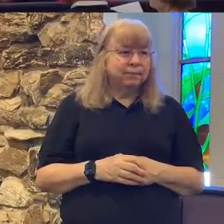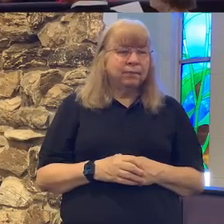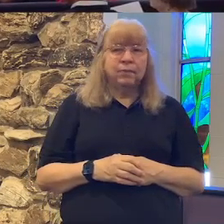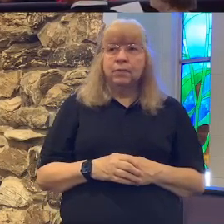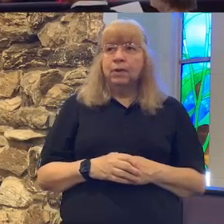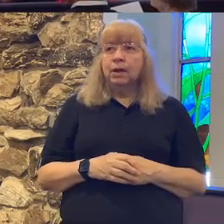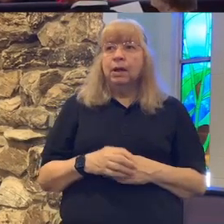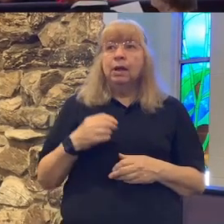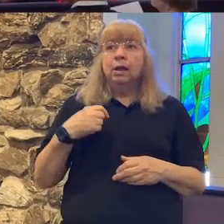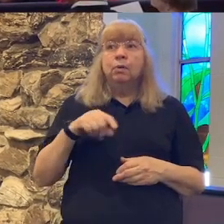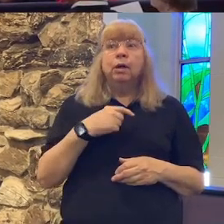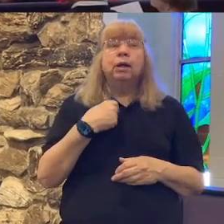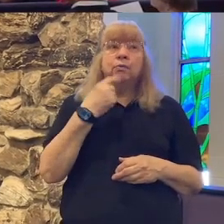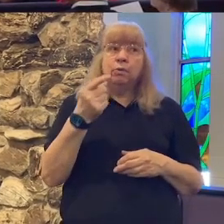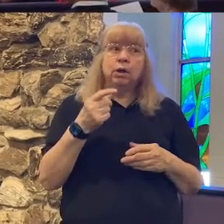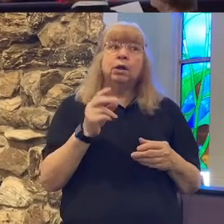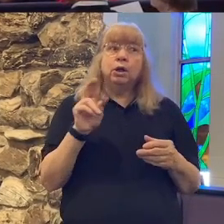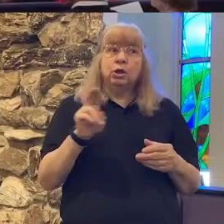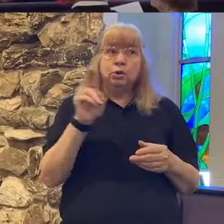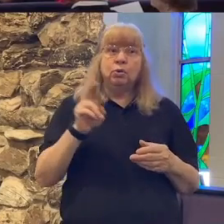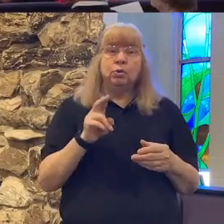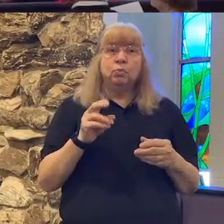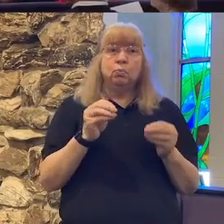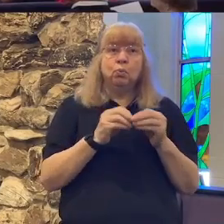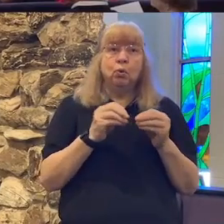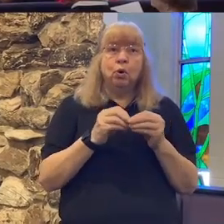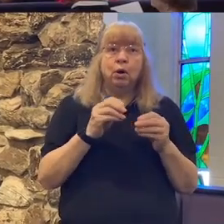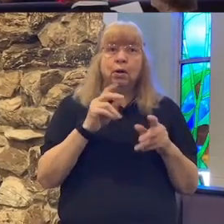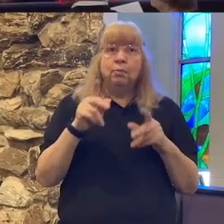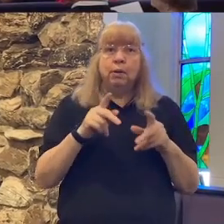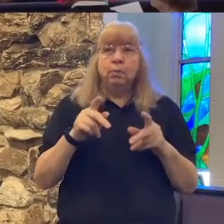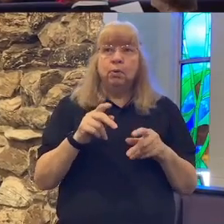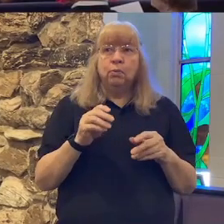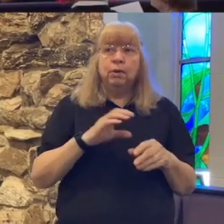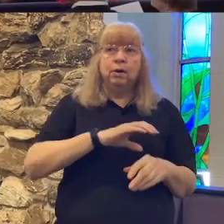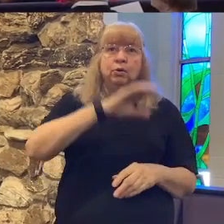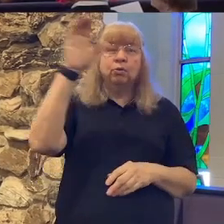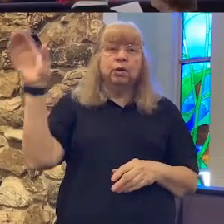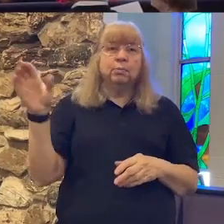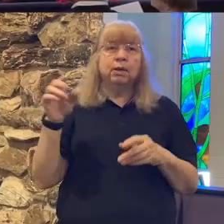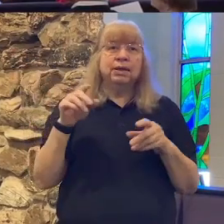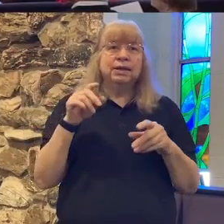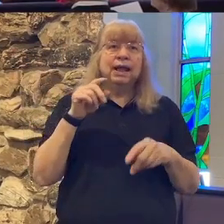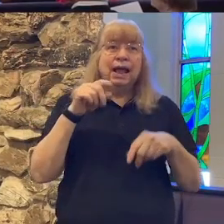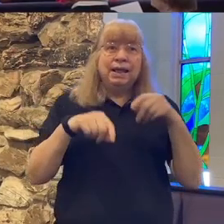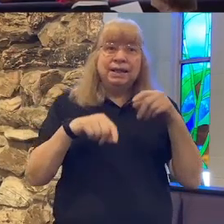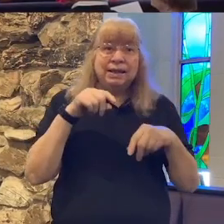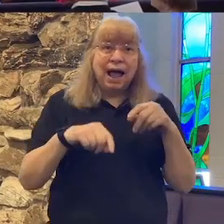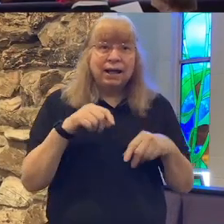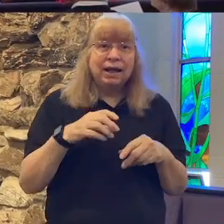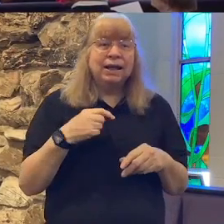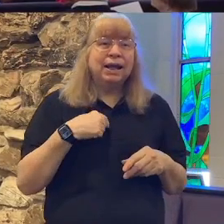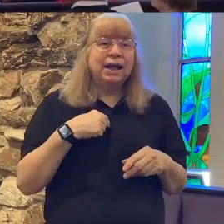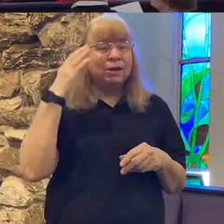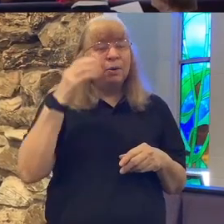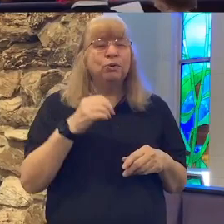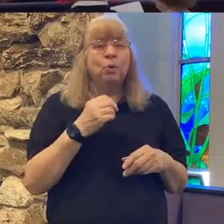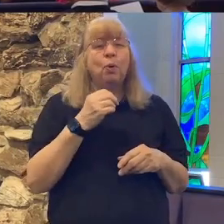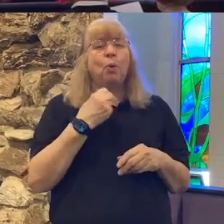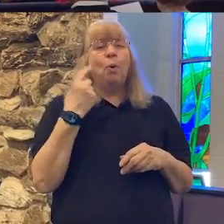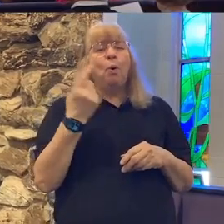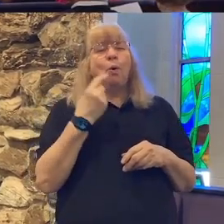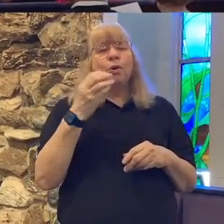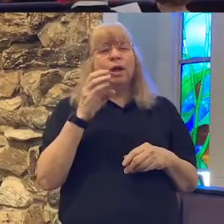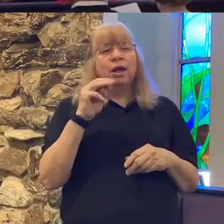Okay, we could really use some extra hands for Christmas stockings. I know it's only May and getting into June, and you're like, that's way